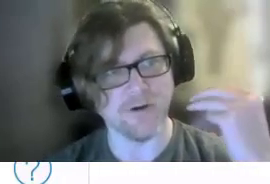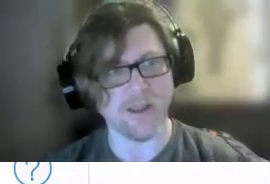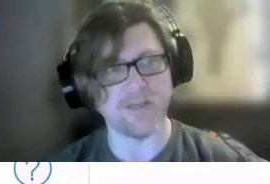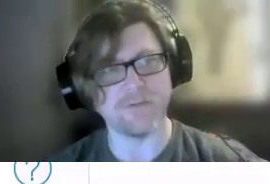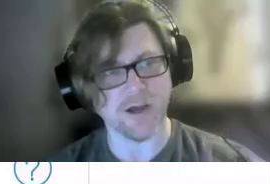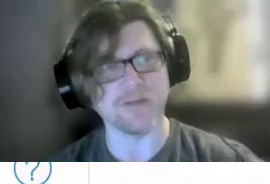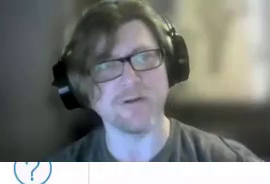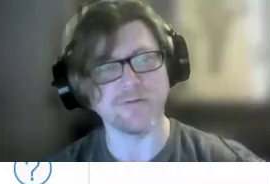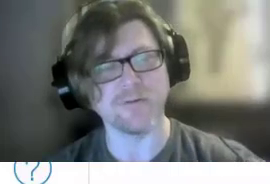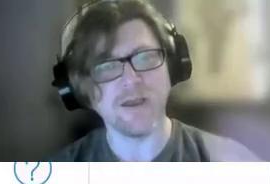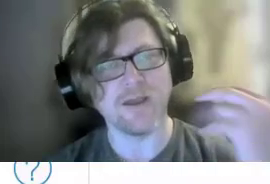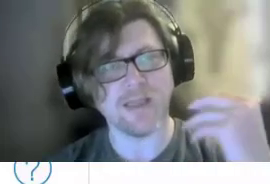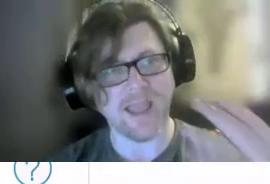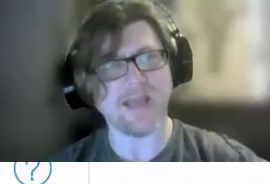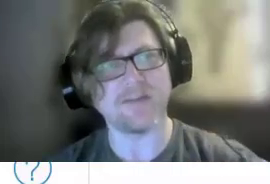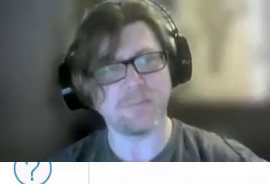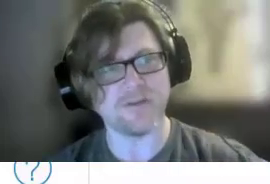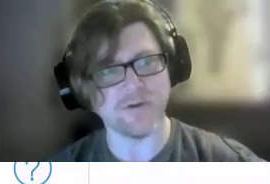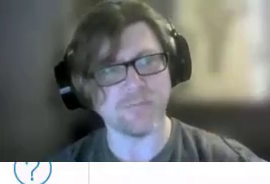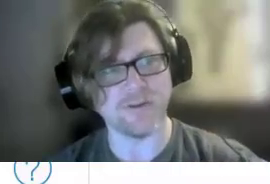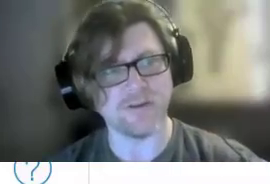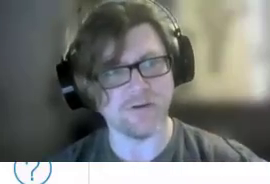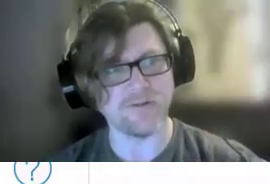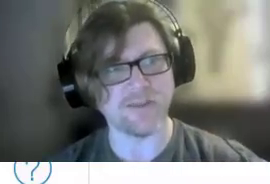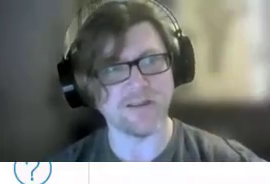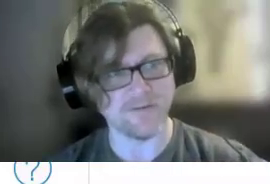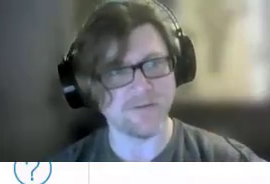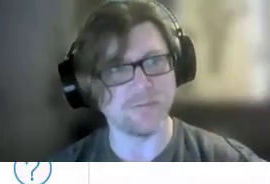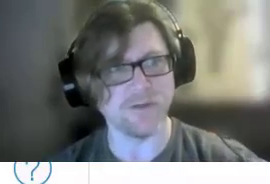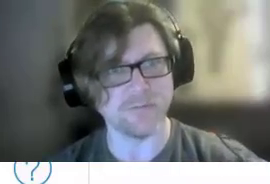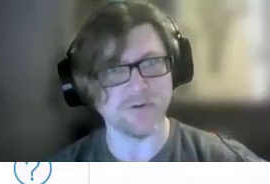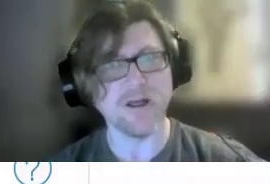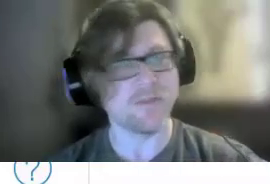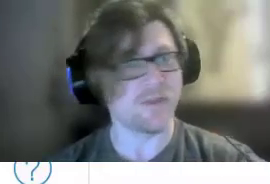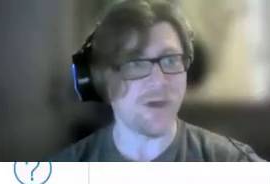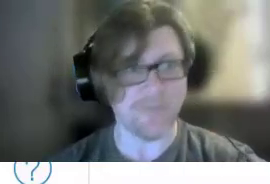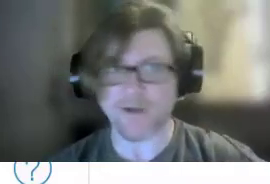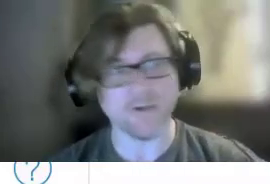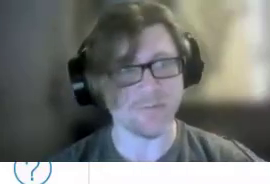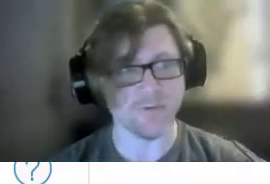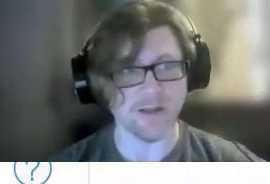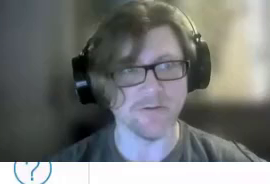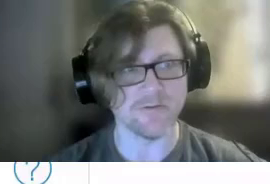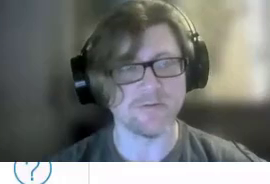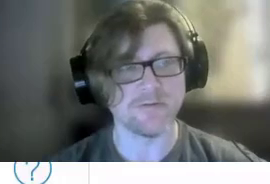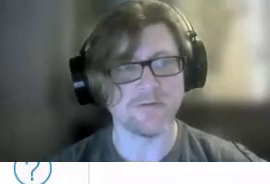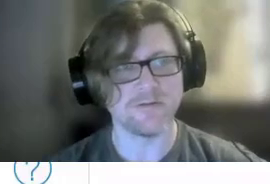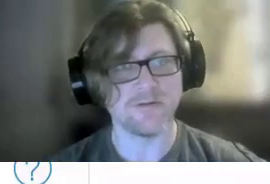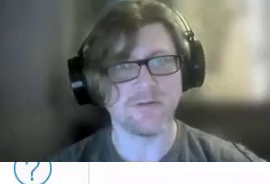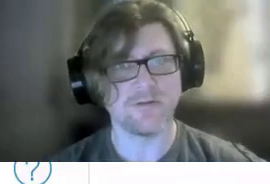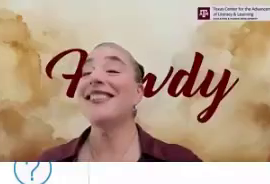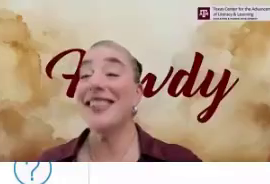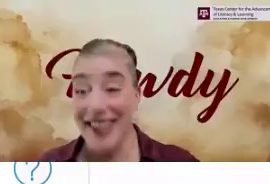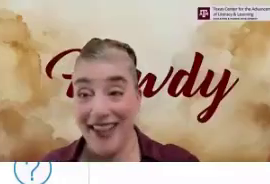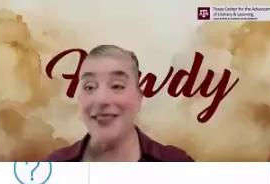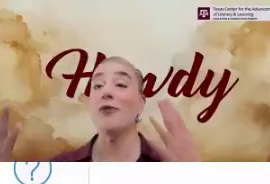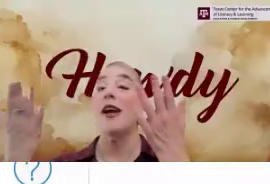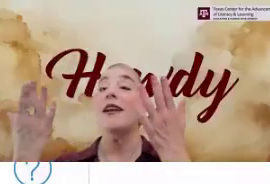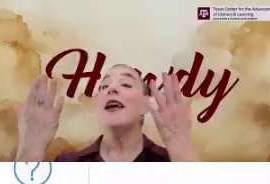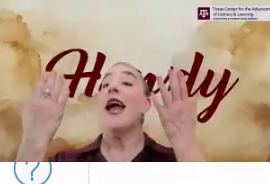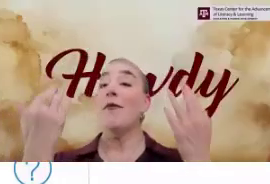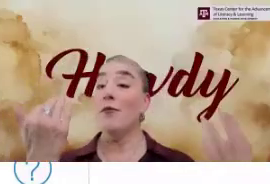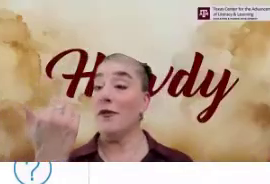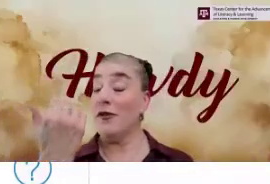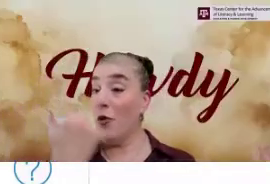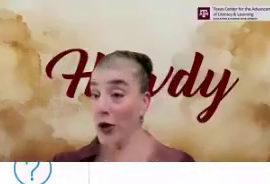grayscale. If your colors can't be interpreted in grayscale and still be readable, then you have unreadable colors. That's